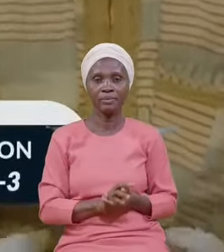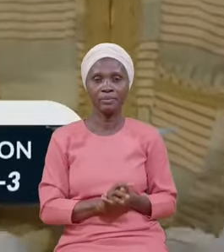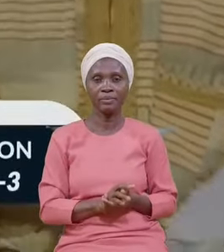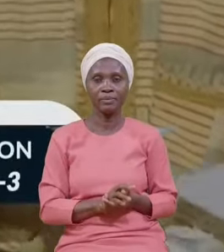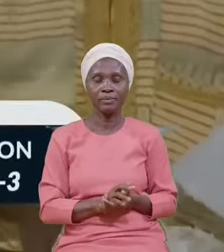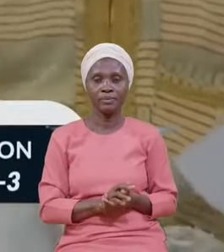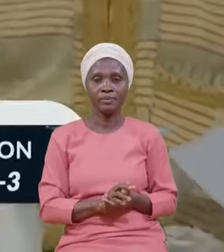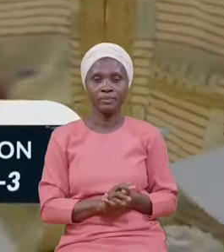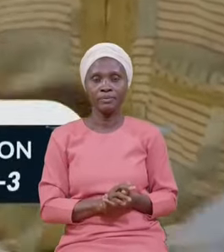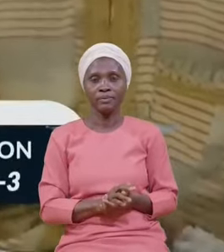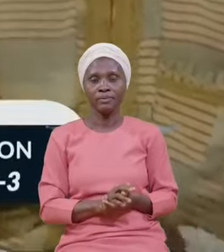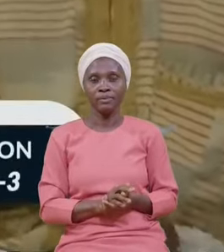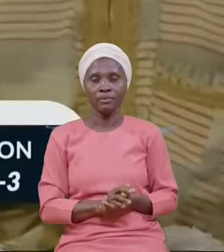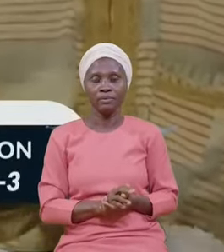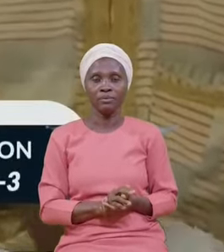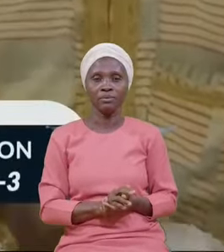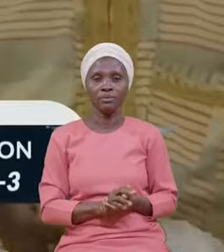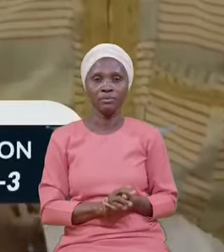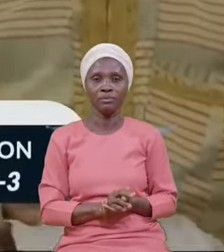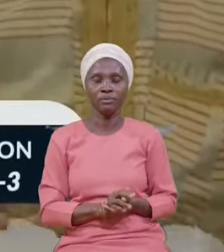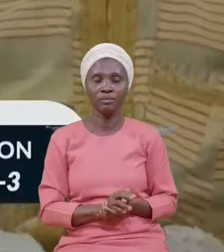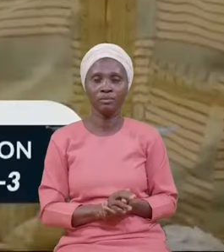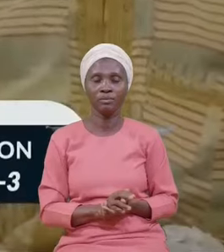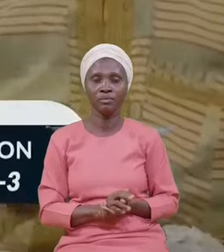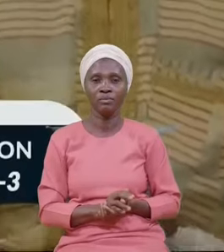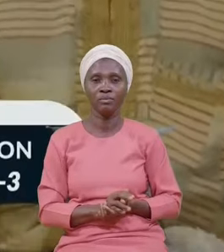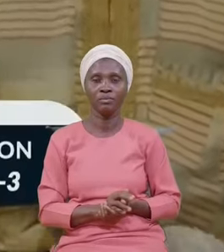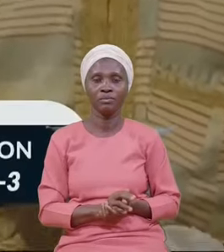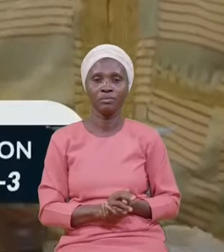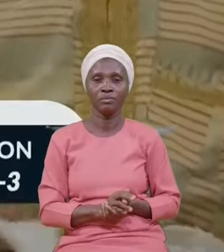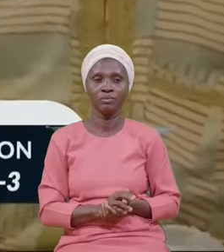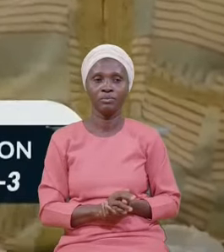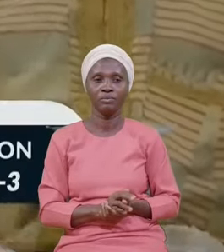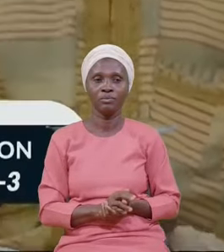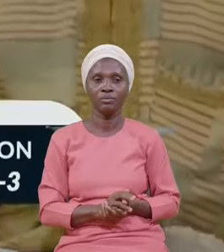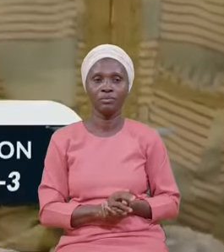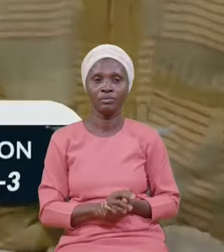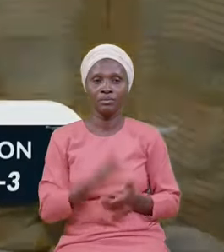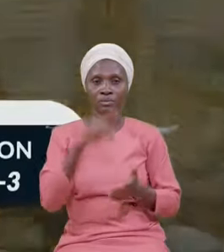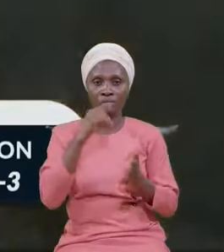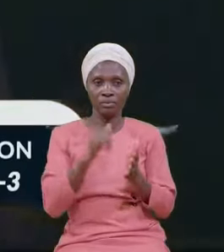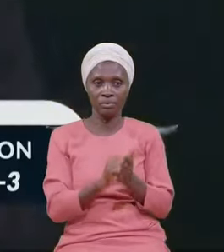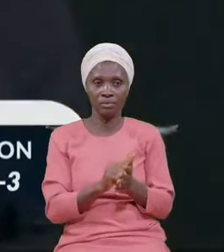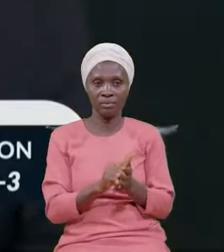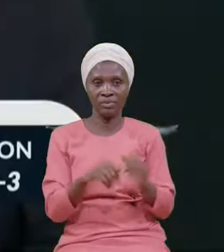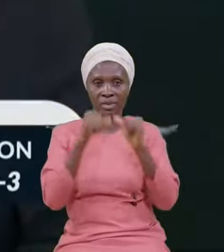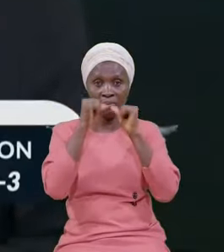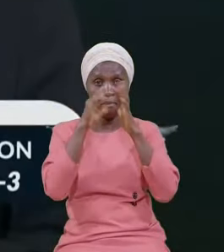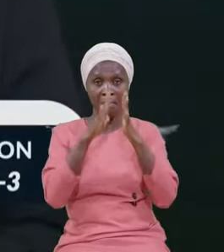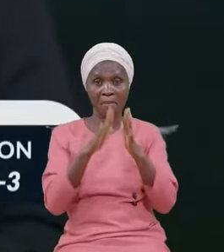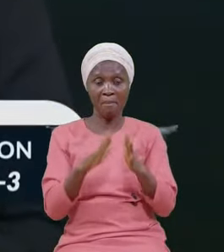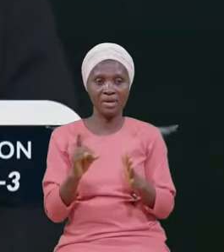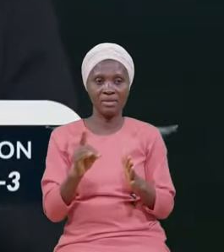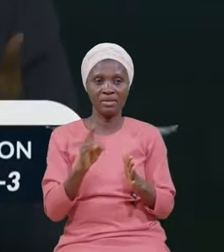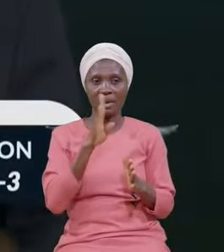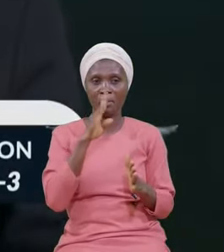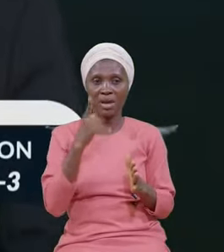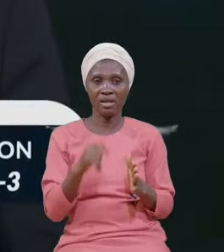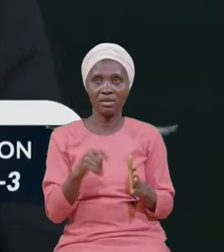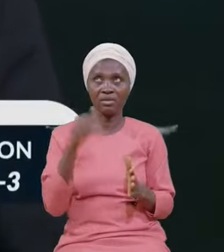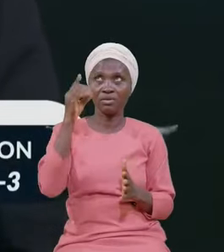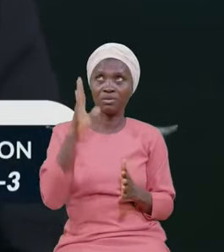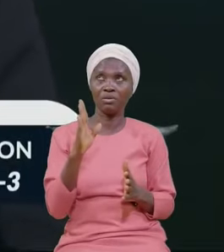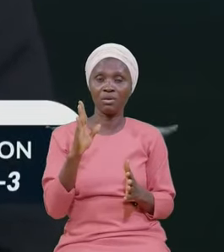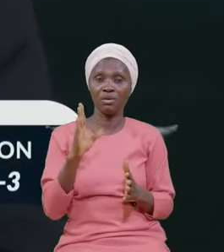chapter 1 we looking at verse three it say blessed be the God and